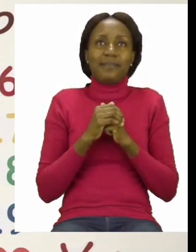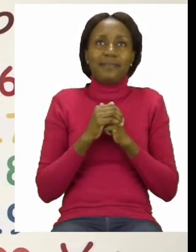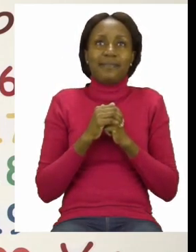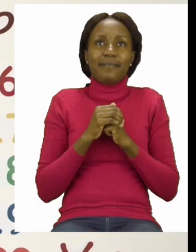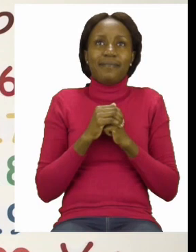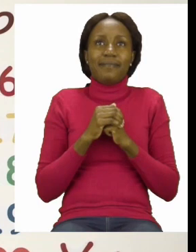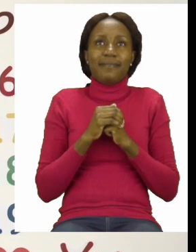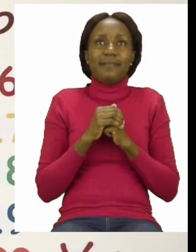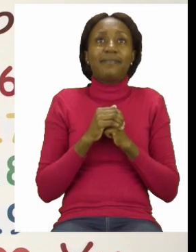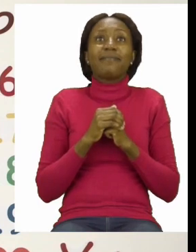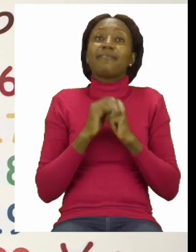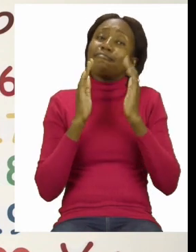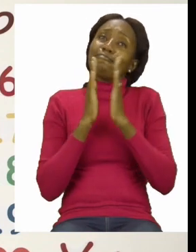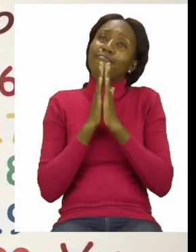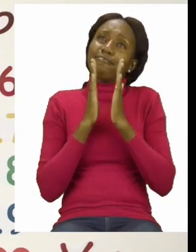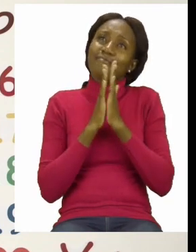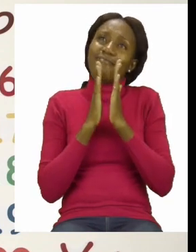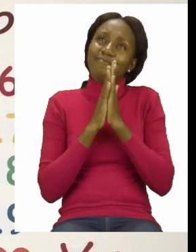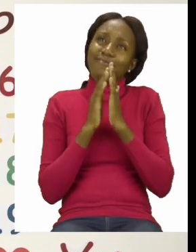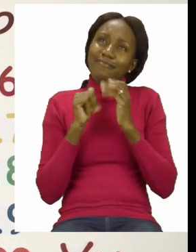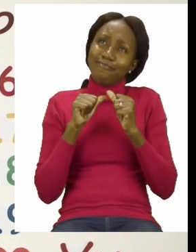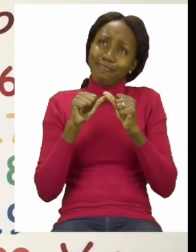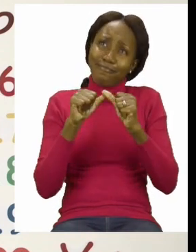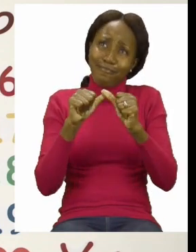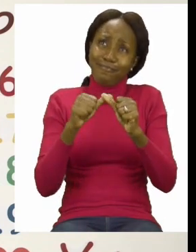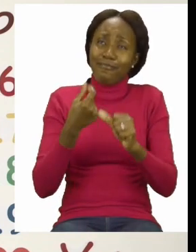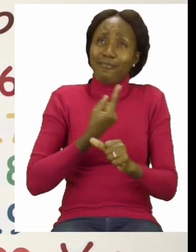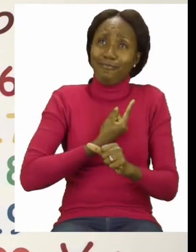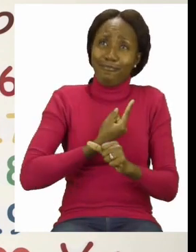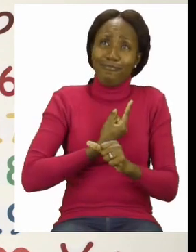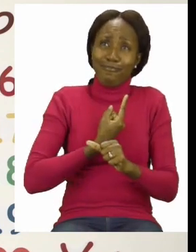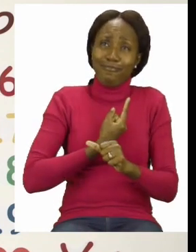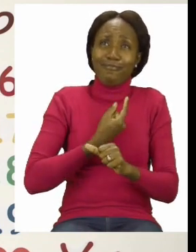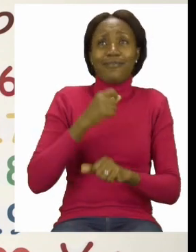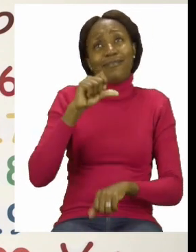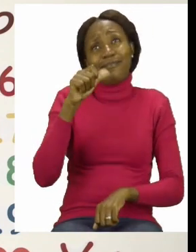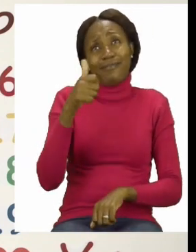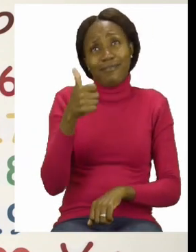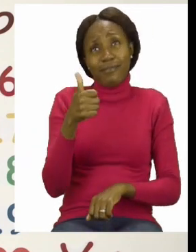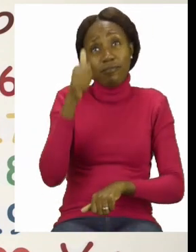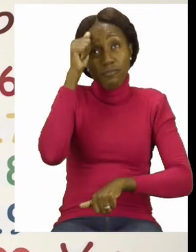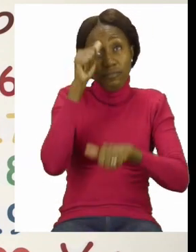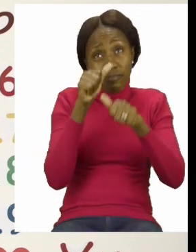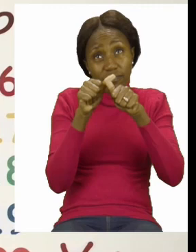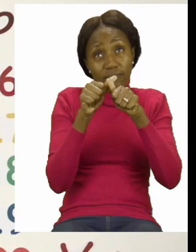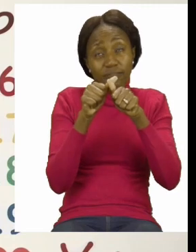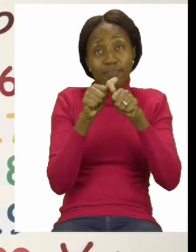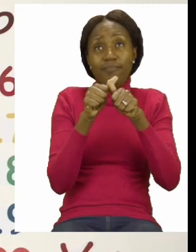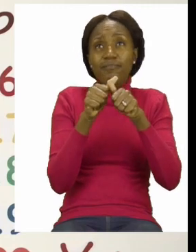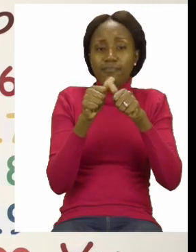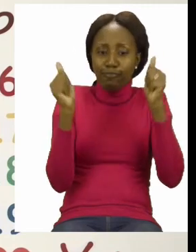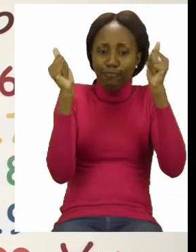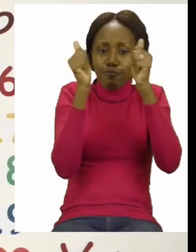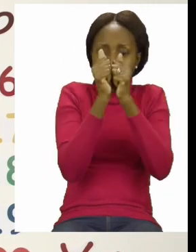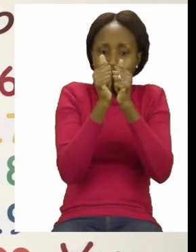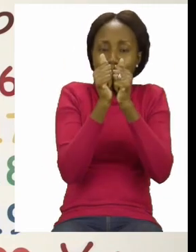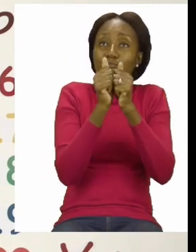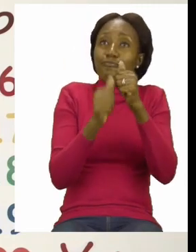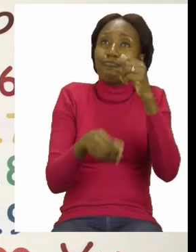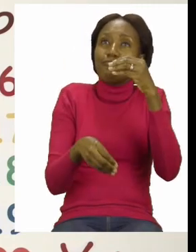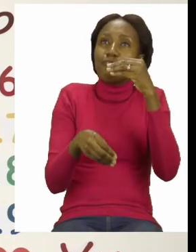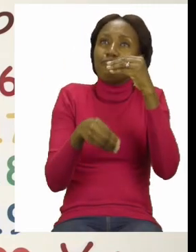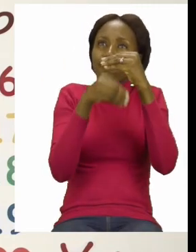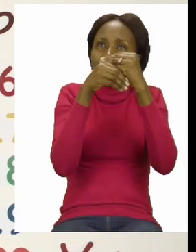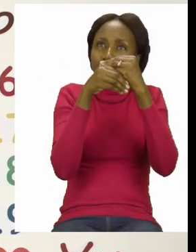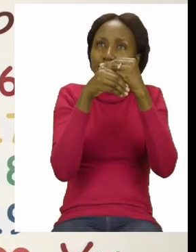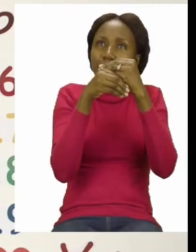So I would like you to please do it by yourselves. Remember, doubling is when we take the number we have and then add it to itself so that we can